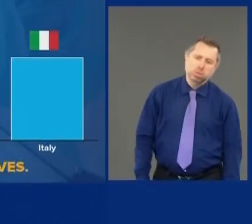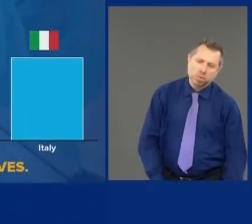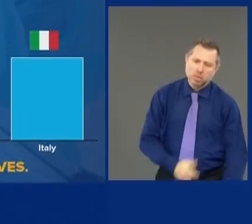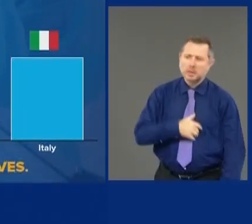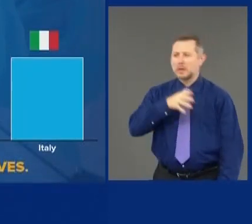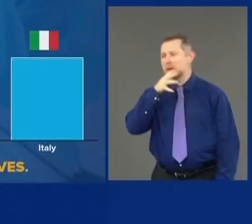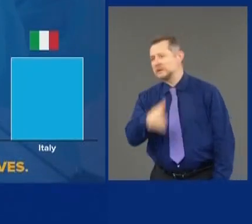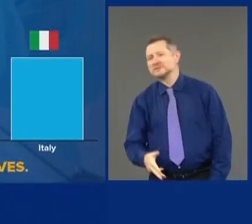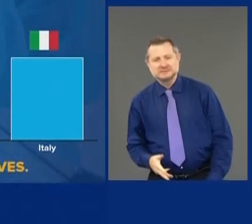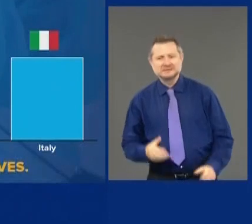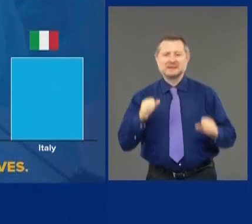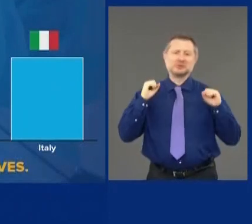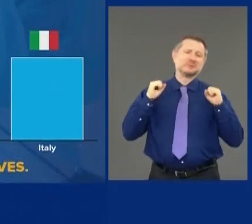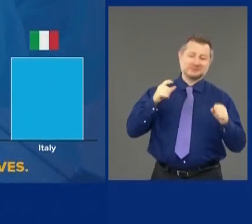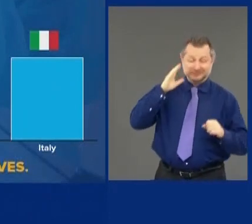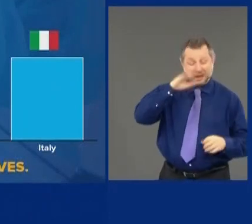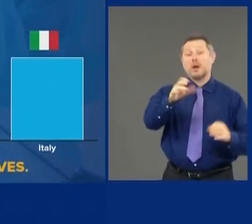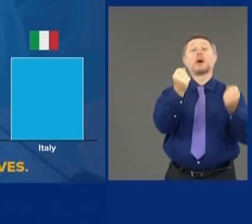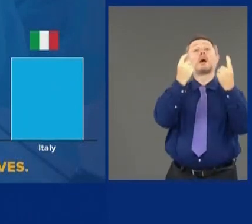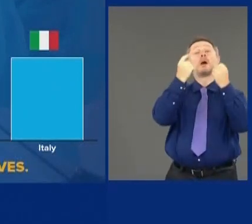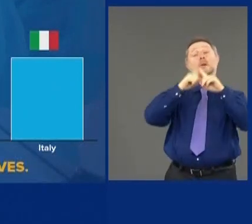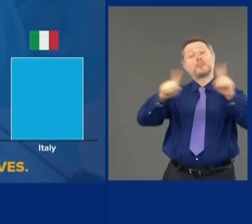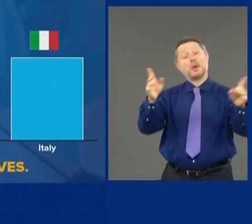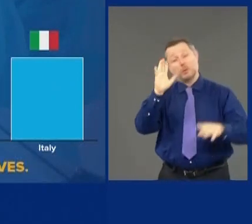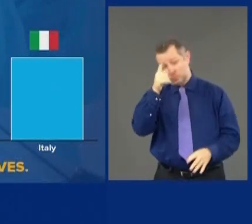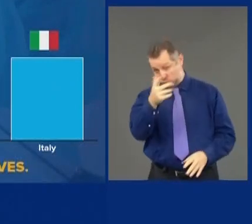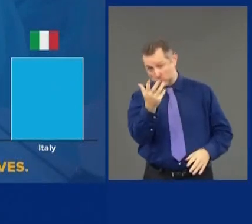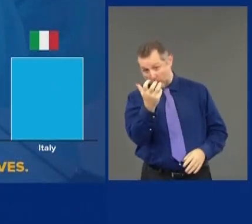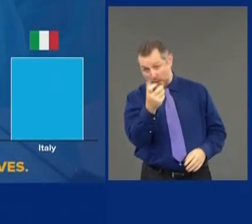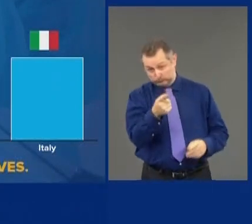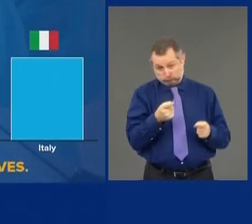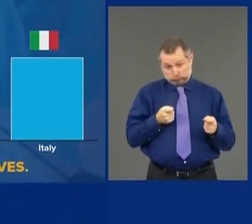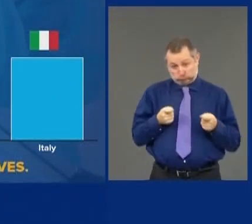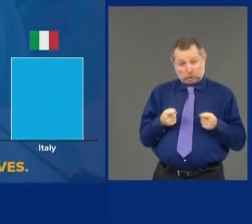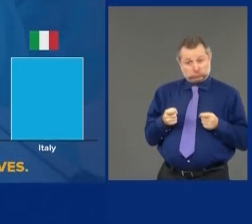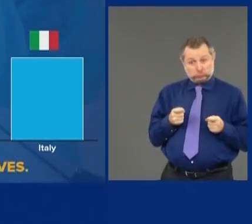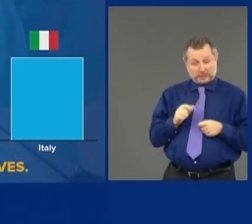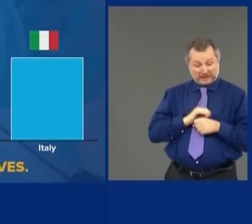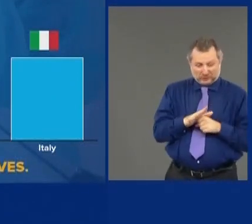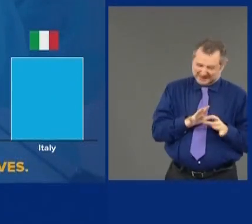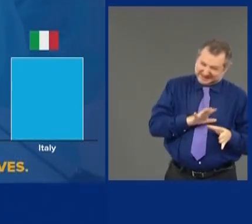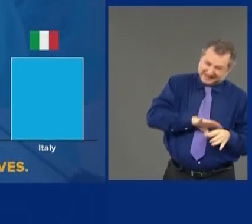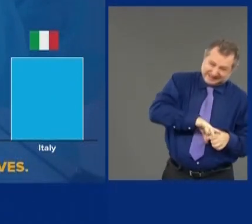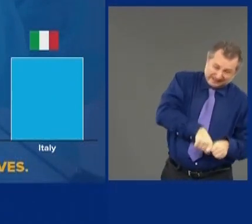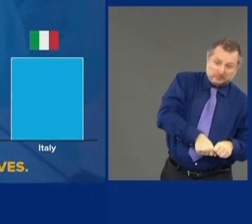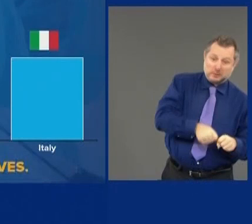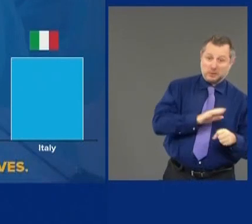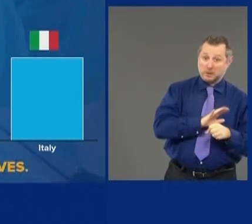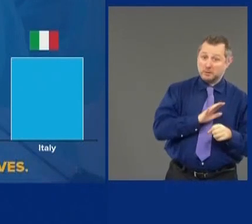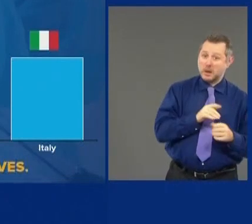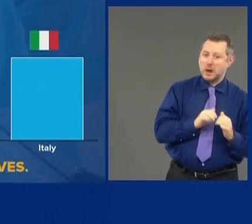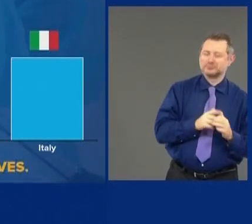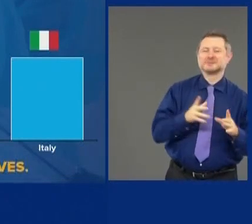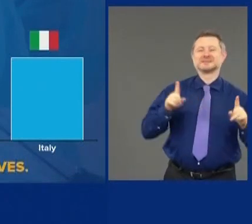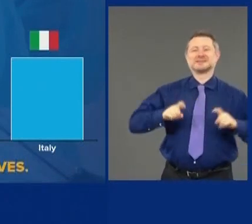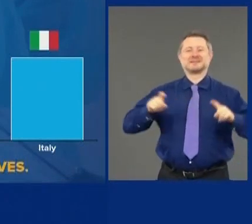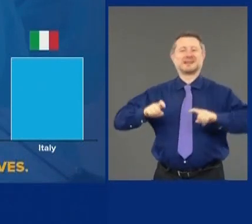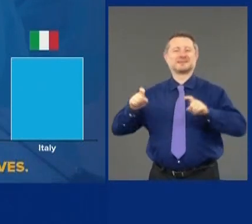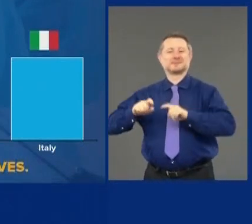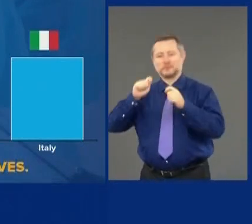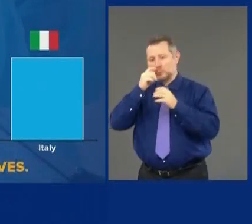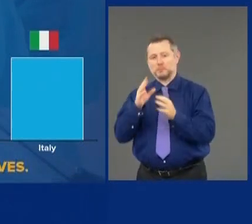But you want to manage the COVID virus? Test, trace,